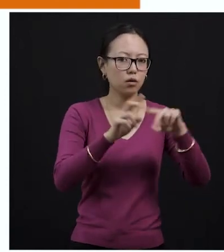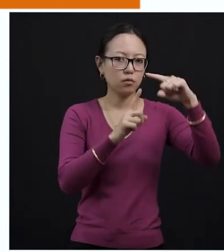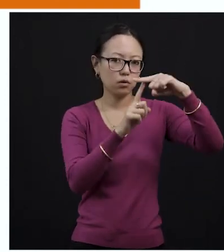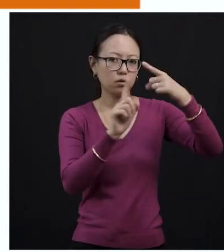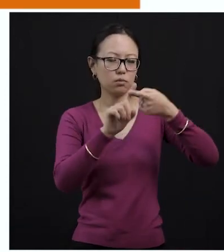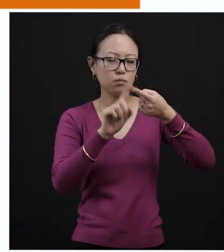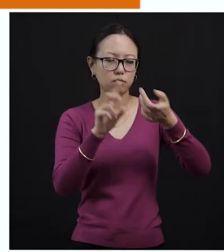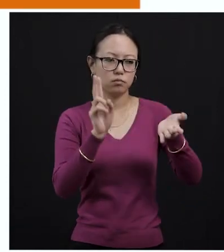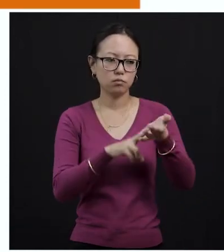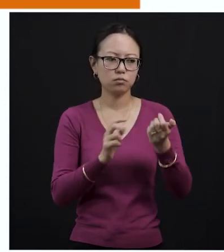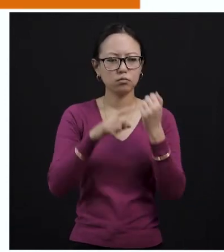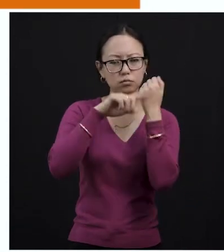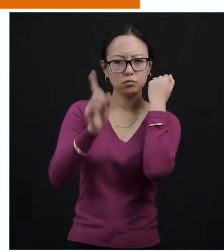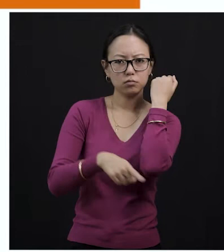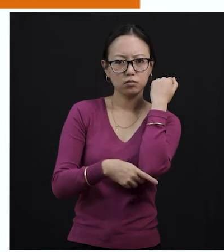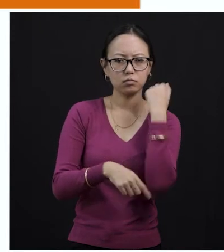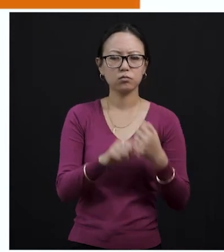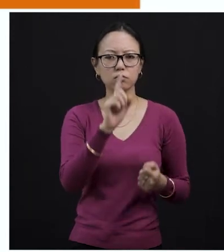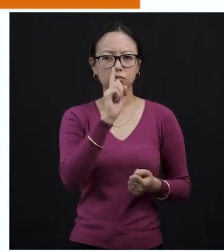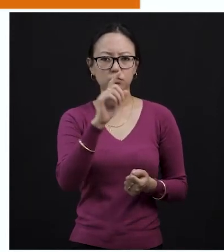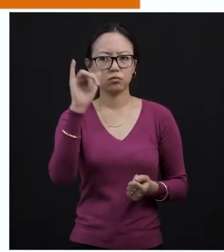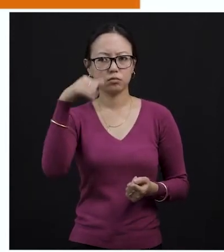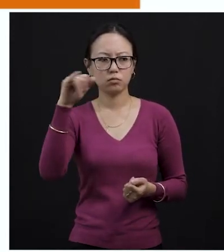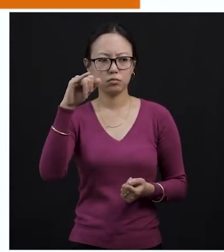right. And finally 1, 6.